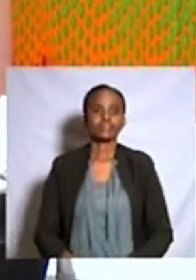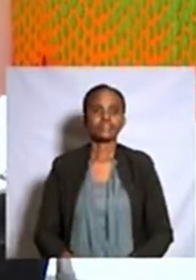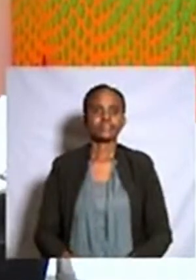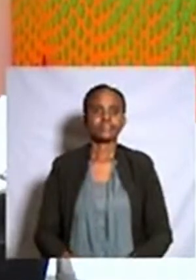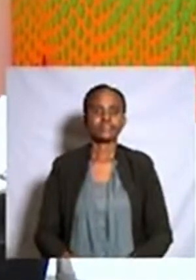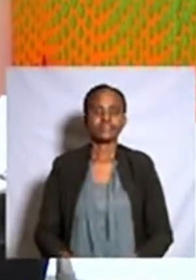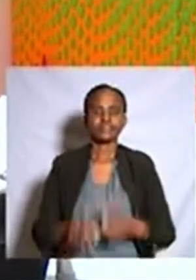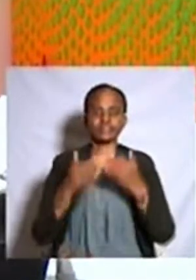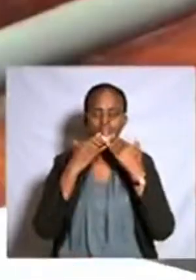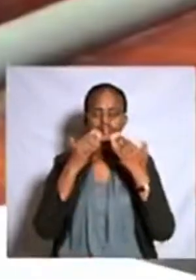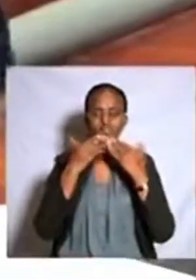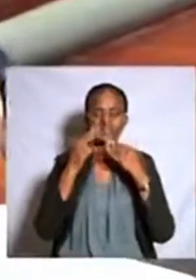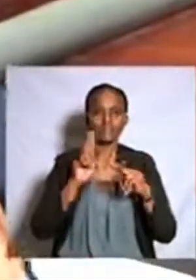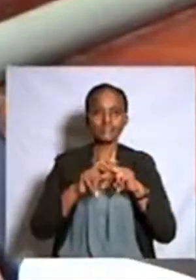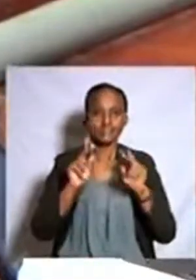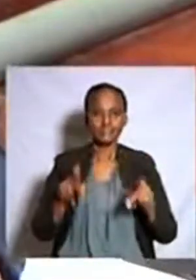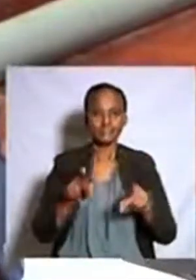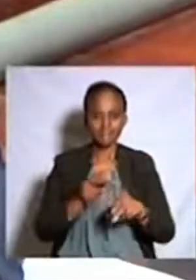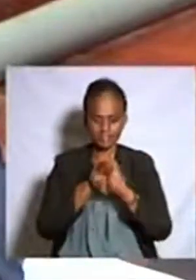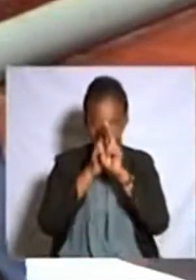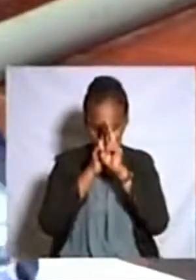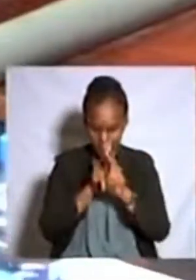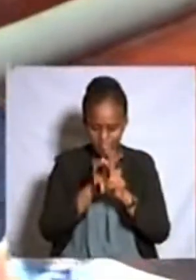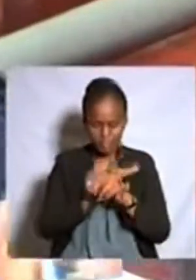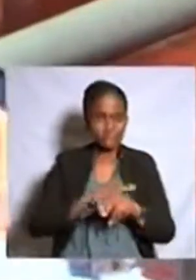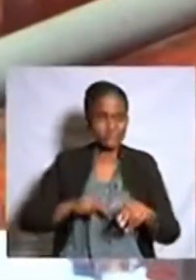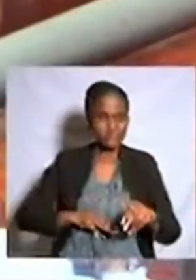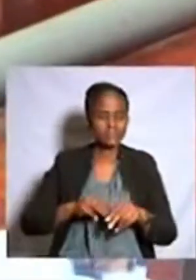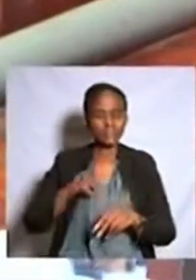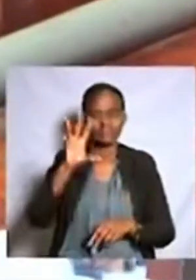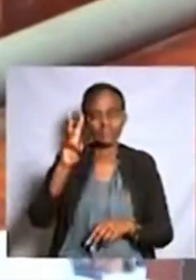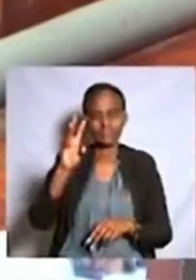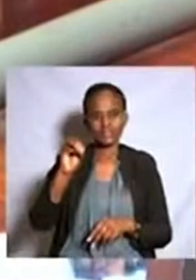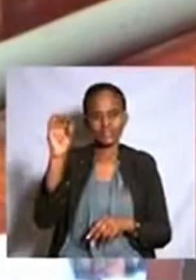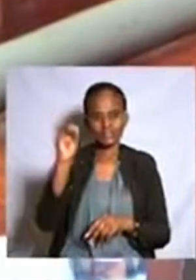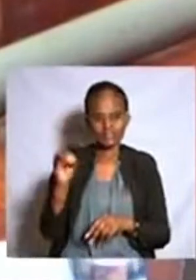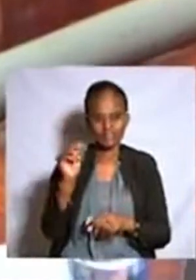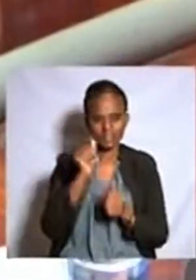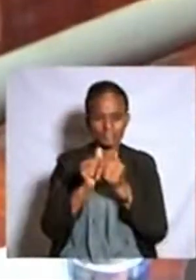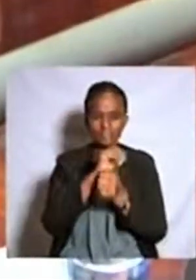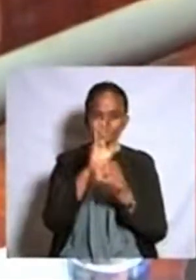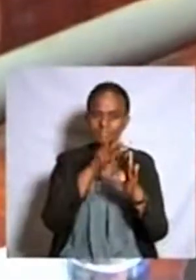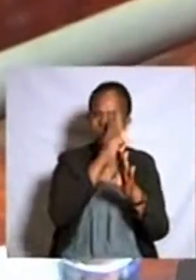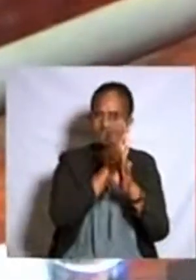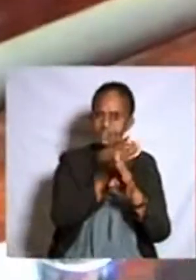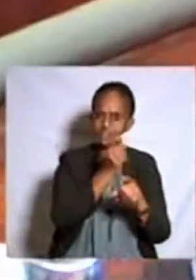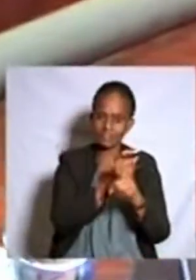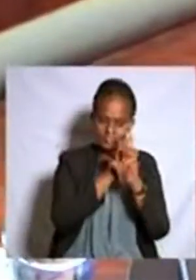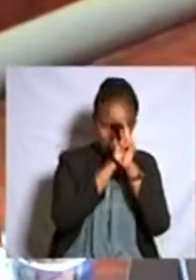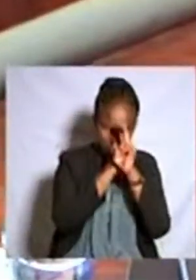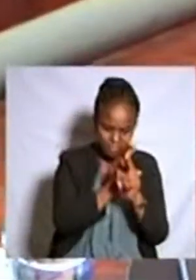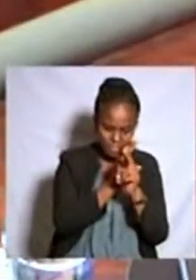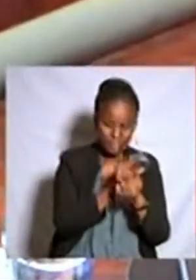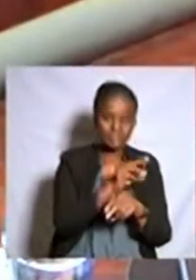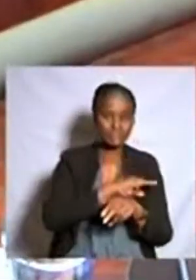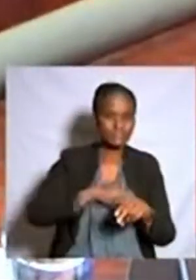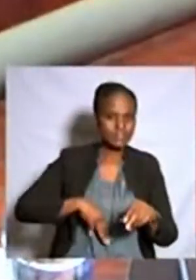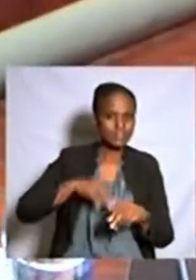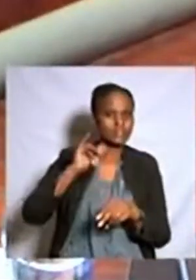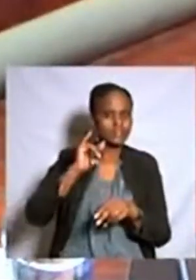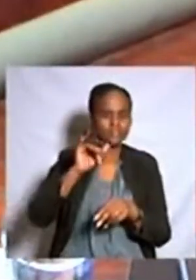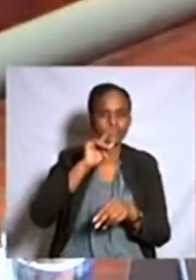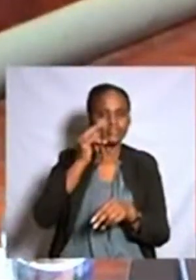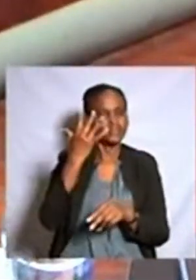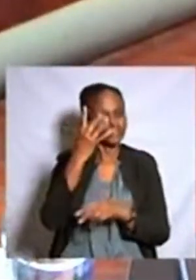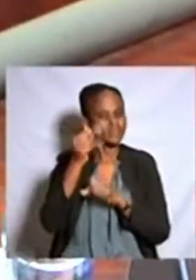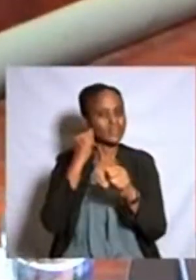Thank you so much, Chair and honorable members. So the 60% that has been referred to by the honorable member is actually a